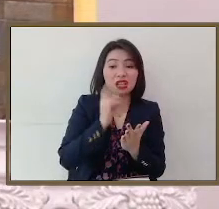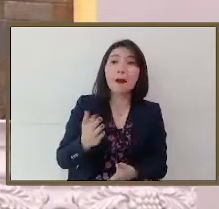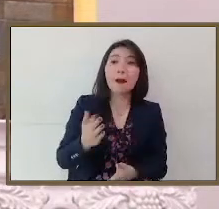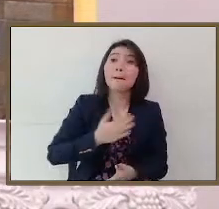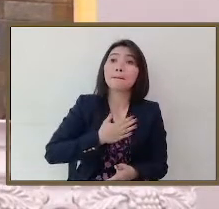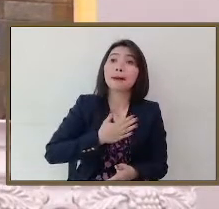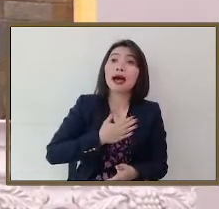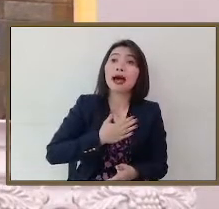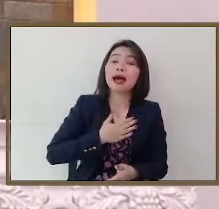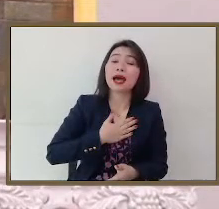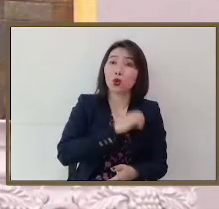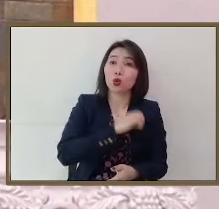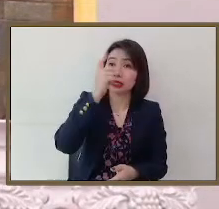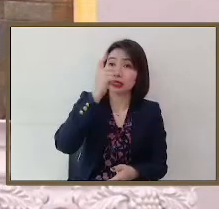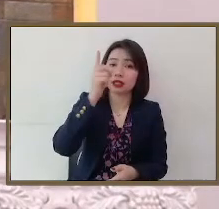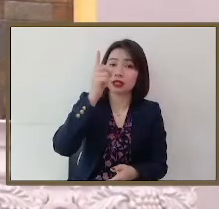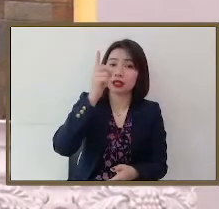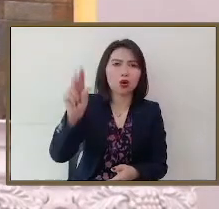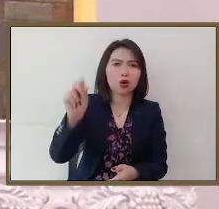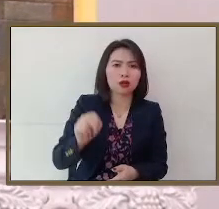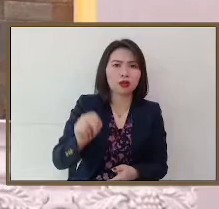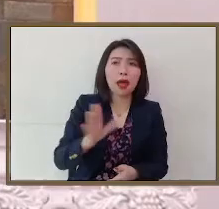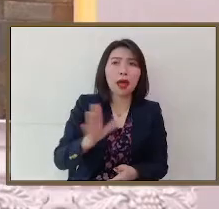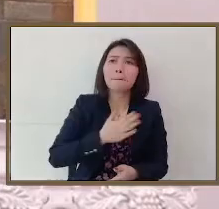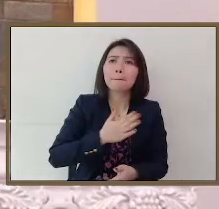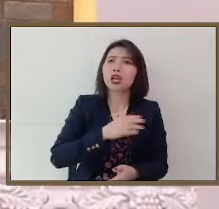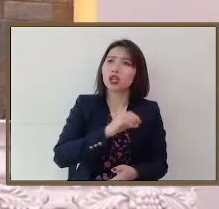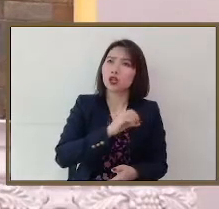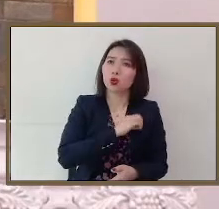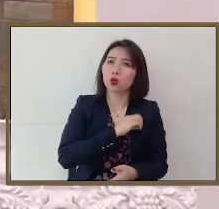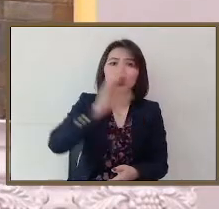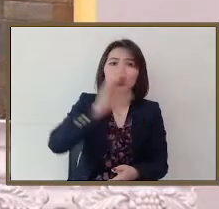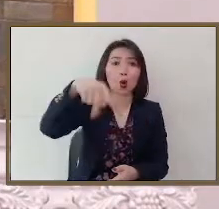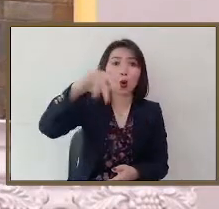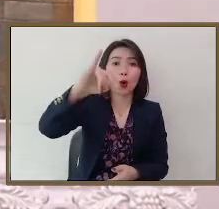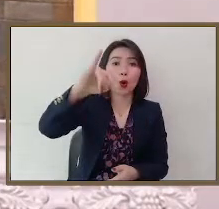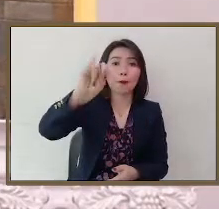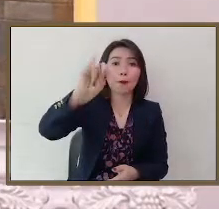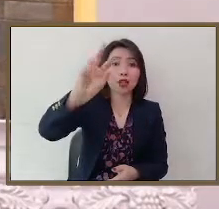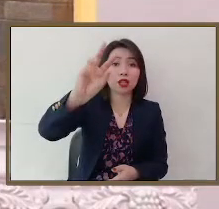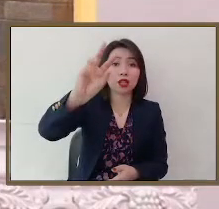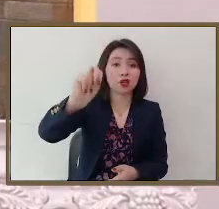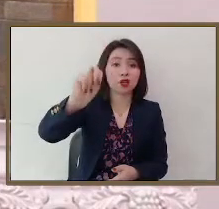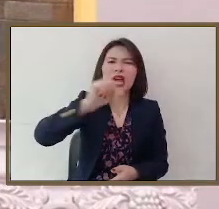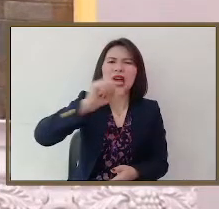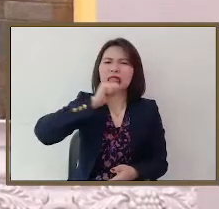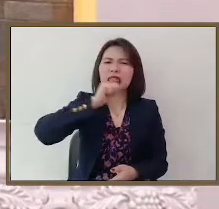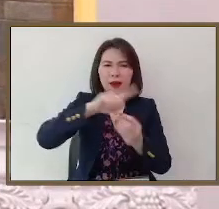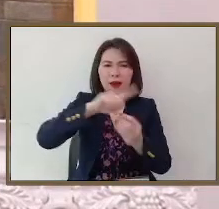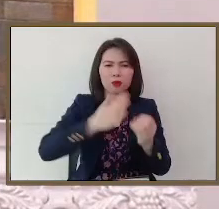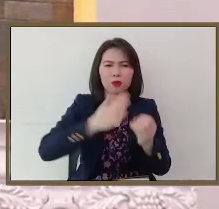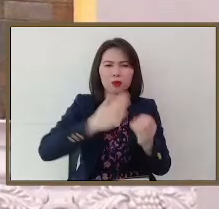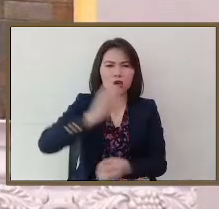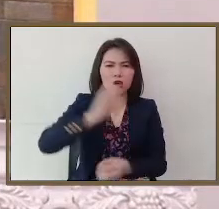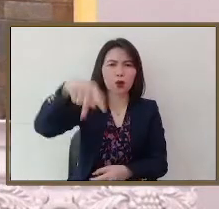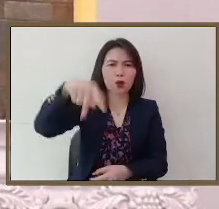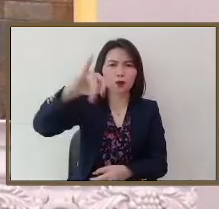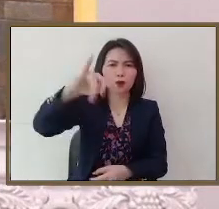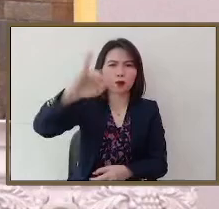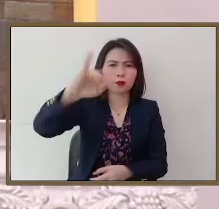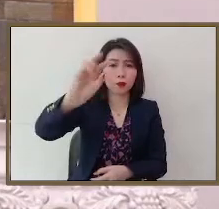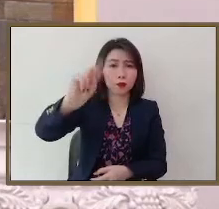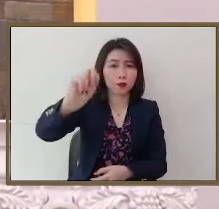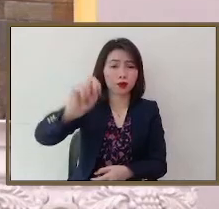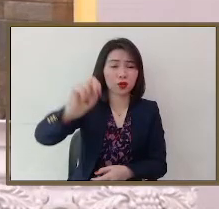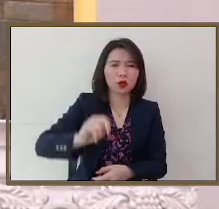this. This is my opinion on this. No, it's not about my opinion. What I'm giving you every time